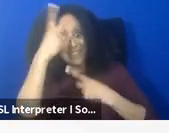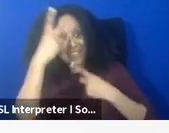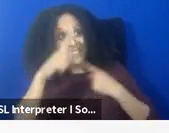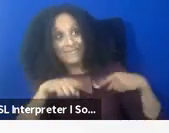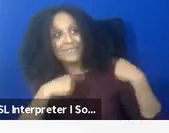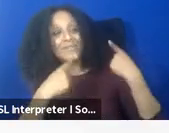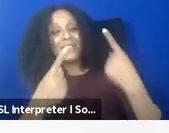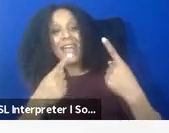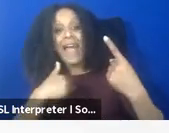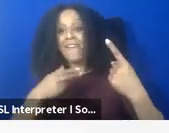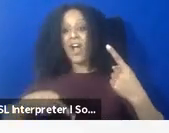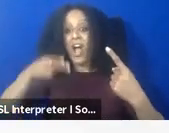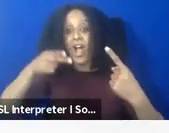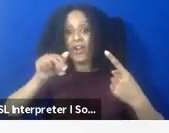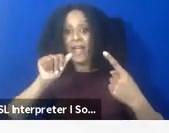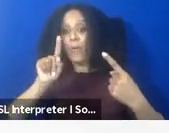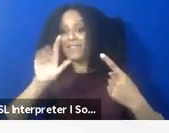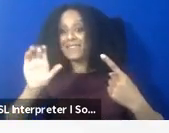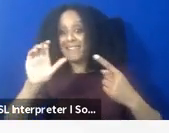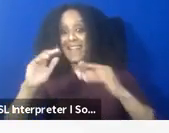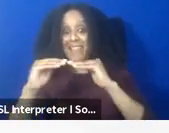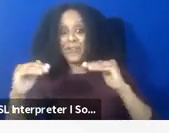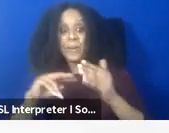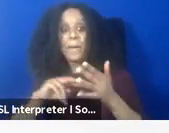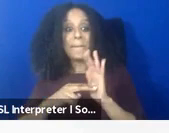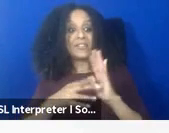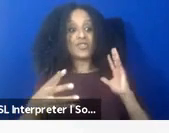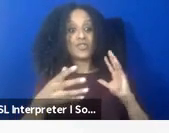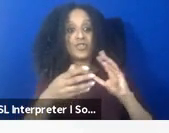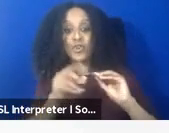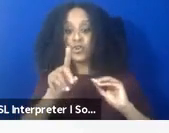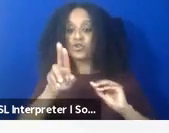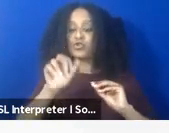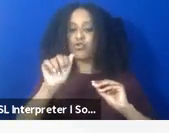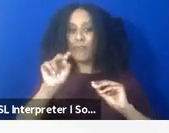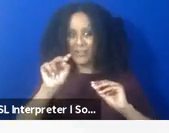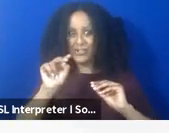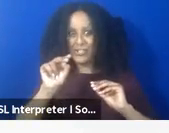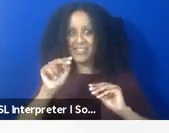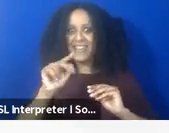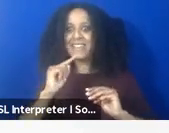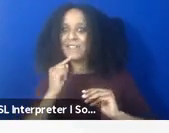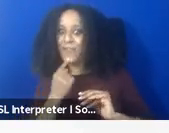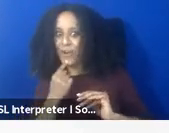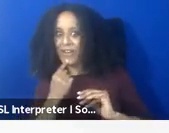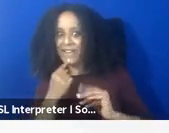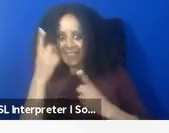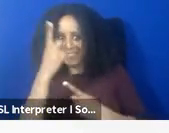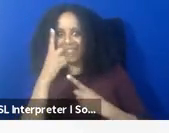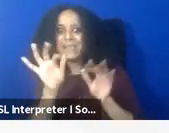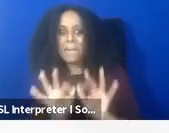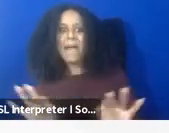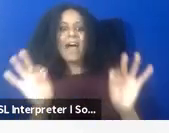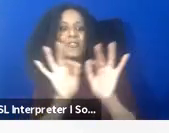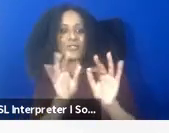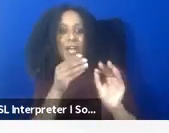higher A1C levels. So duration and severity of the disease matters, and better controlled diabetes will reduce